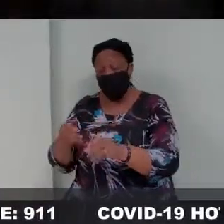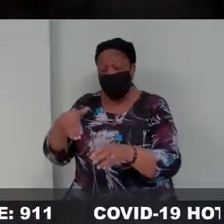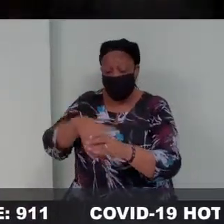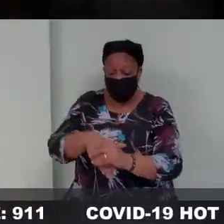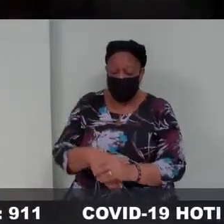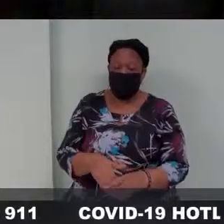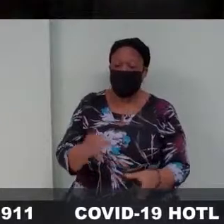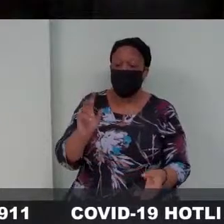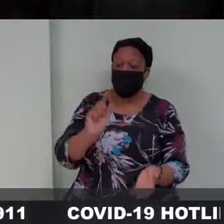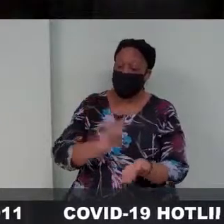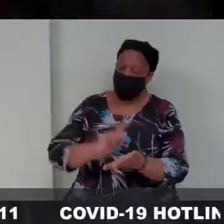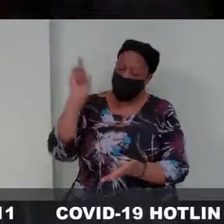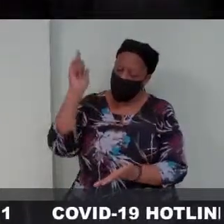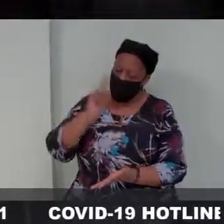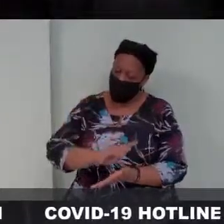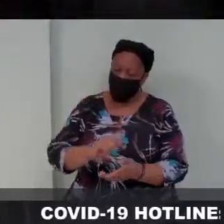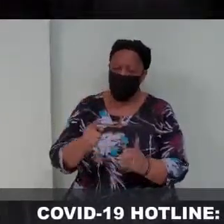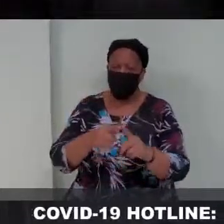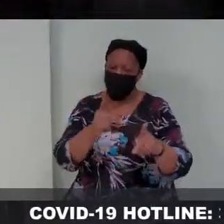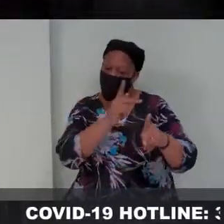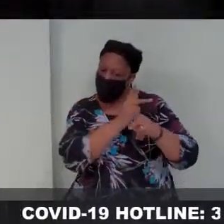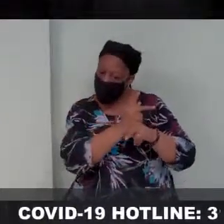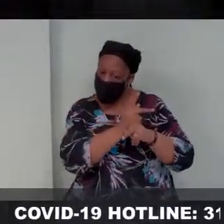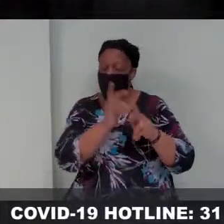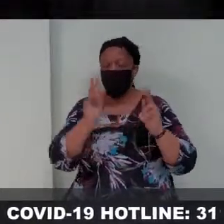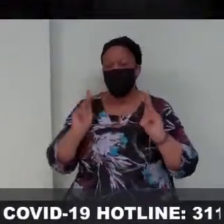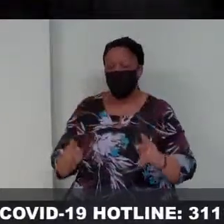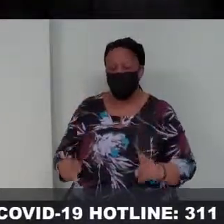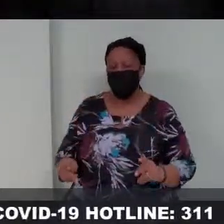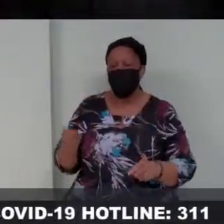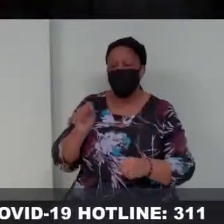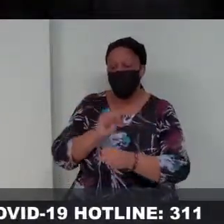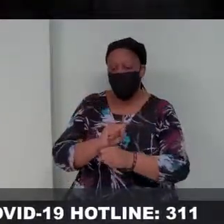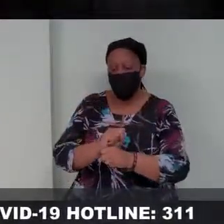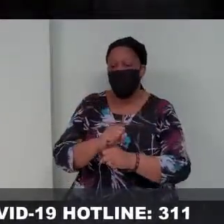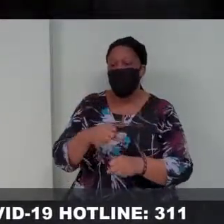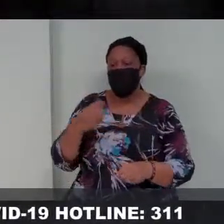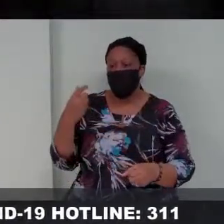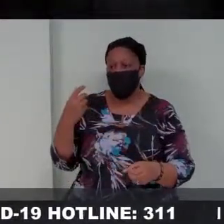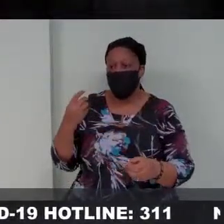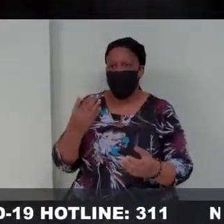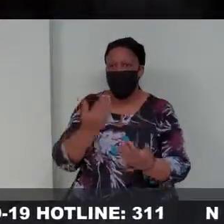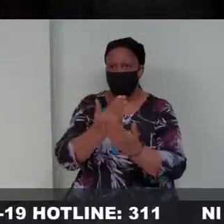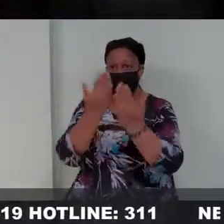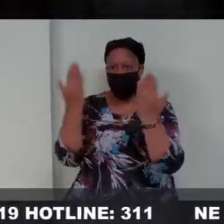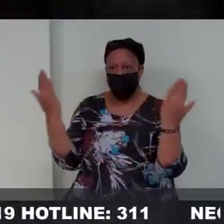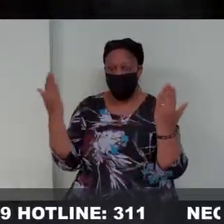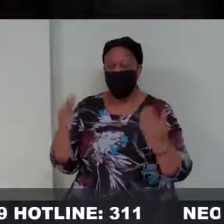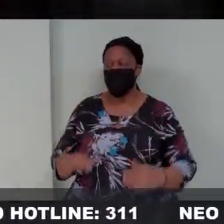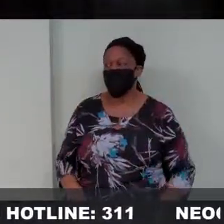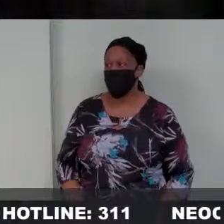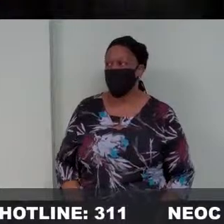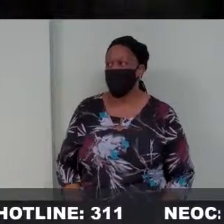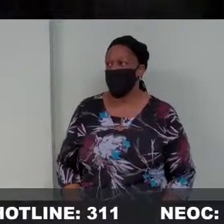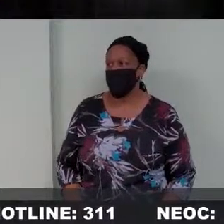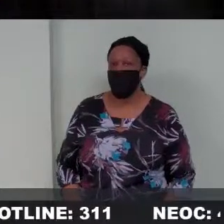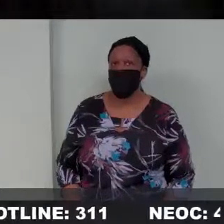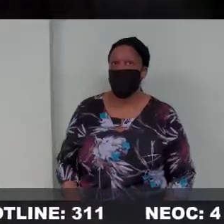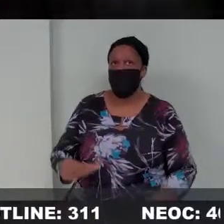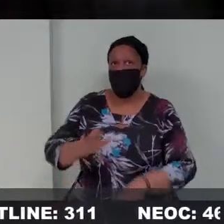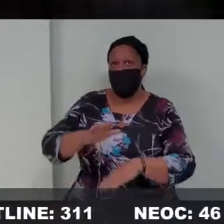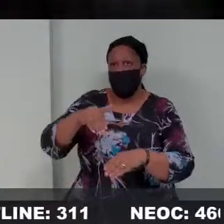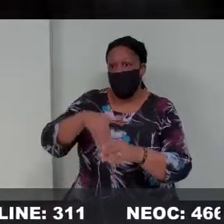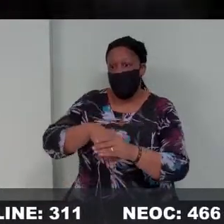an attempt to protect our frontline workers, in that setting. In terms of the ground transportation